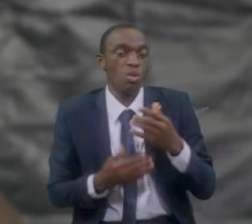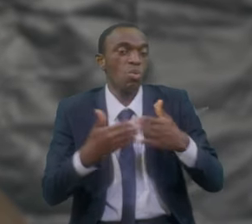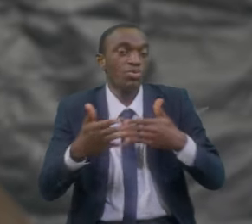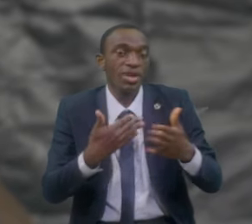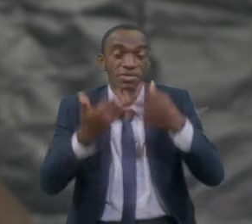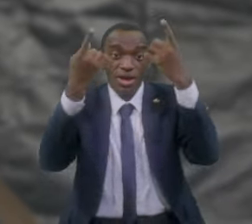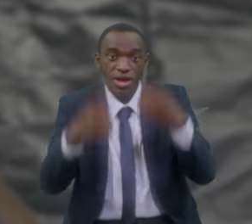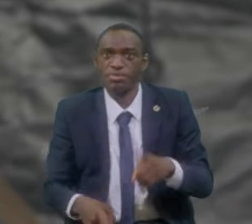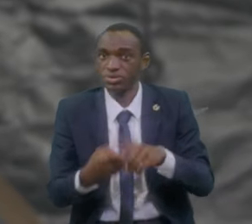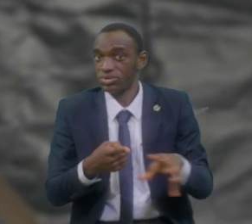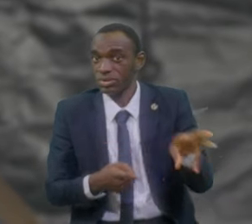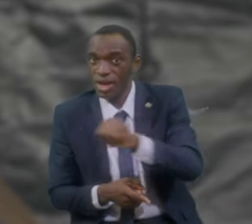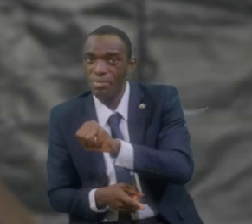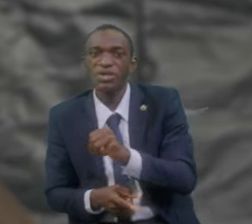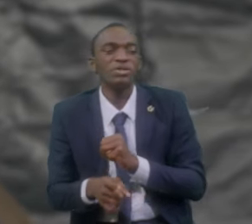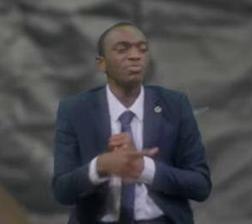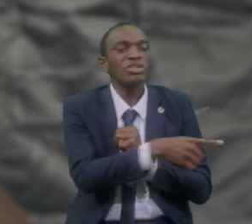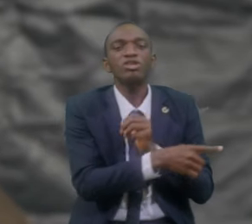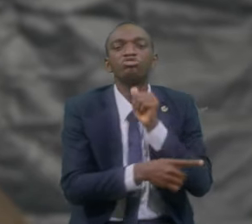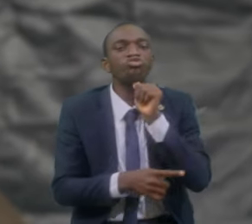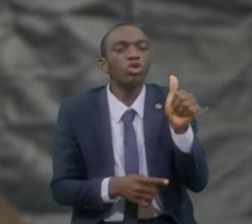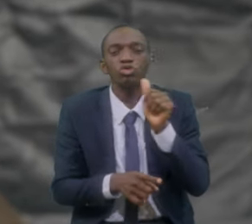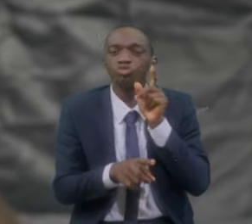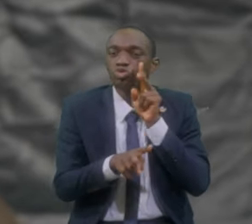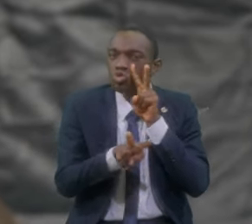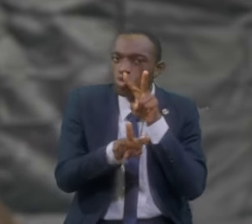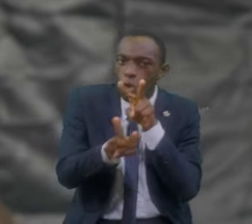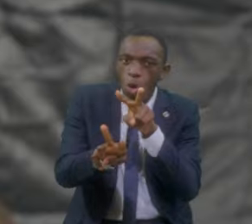they don't look before they leap.